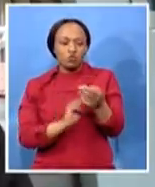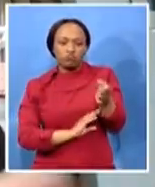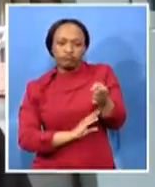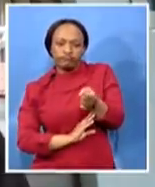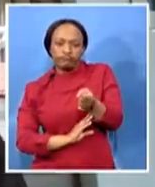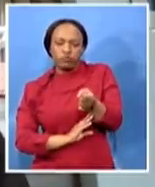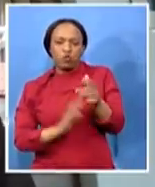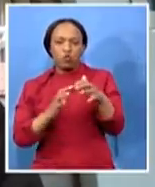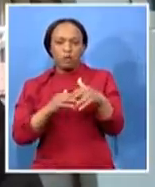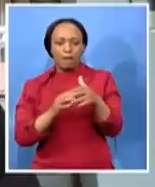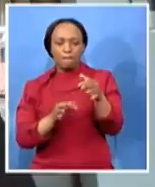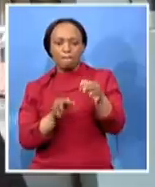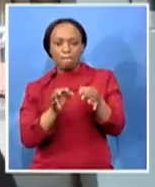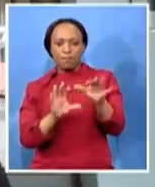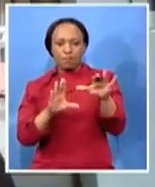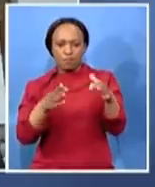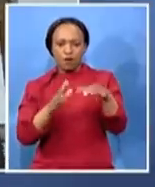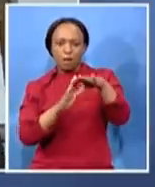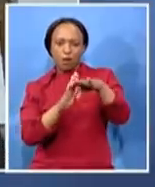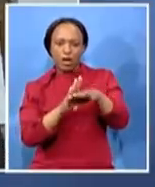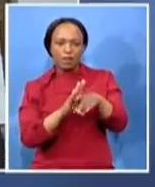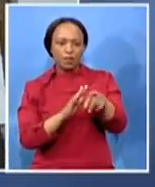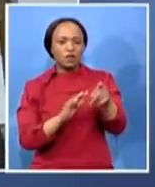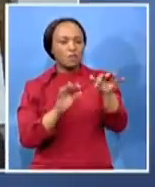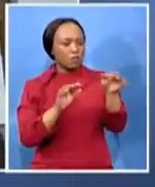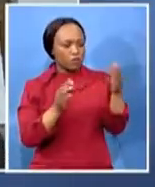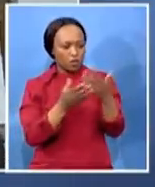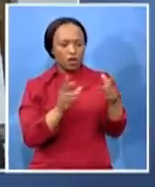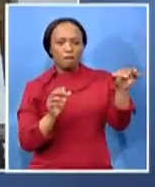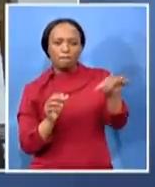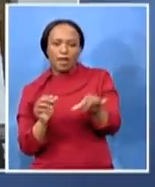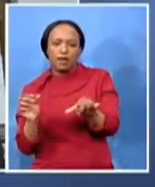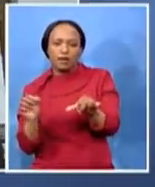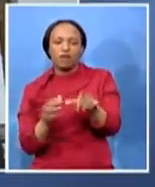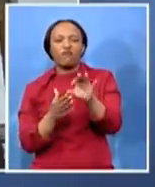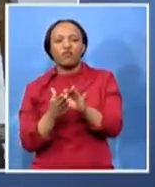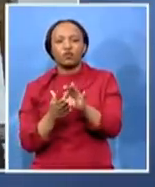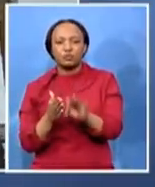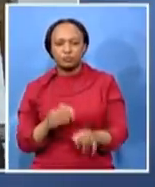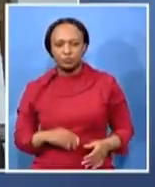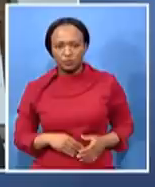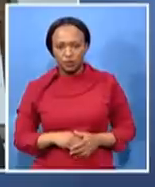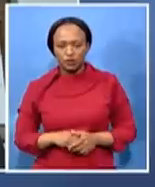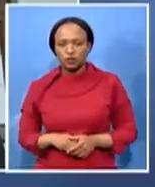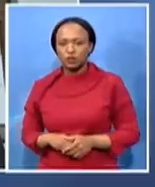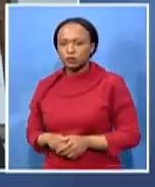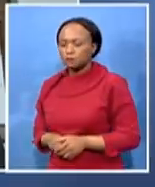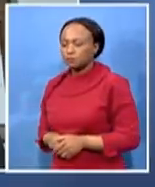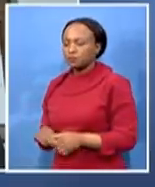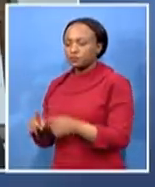that can pull them back. So Herman Mashaba, so to speak, has put his colors to the